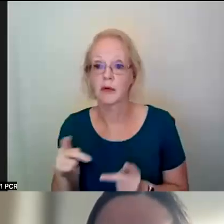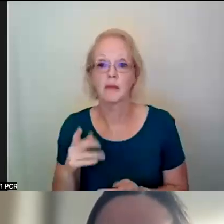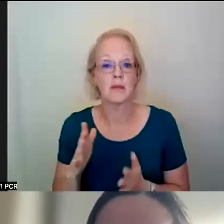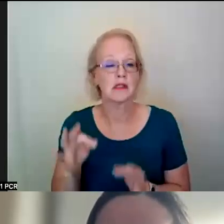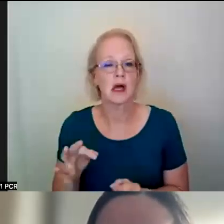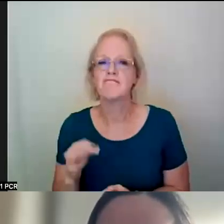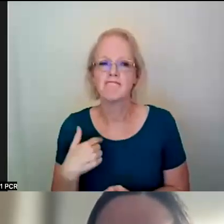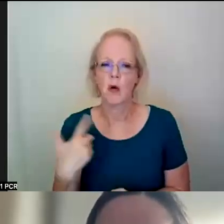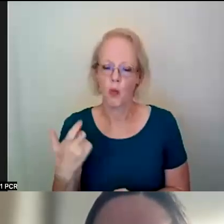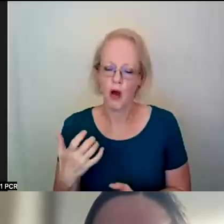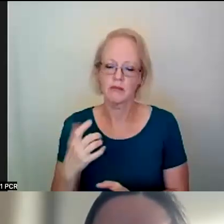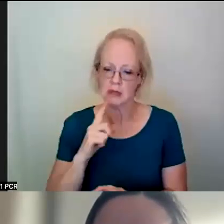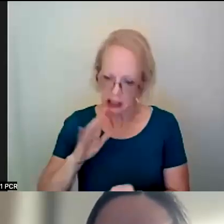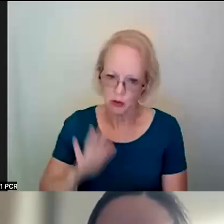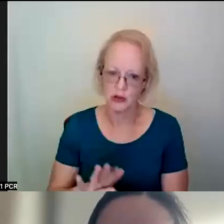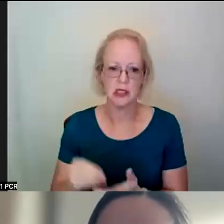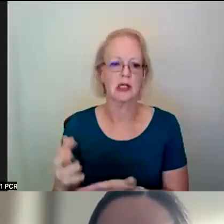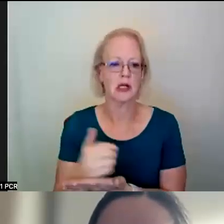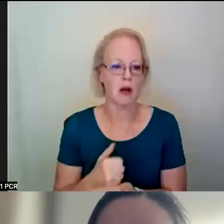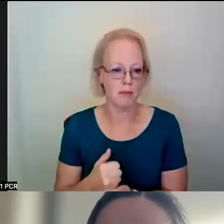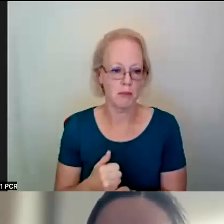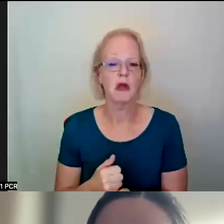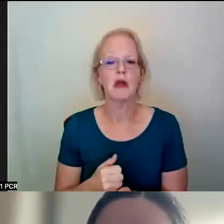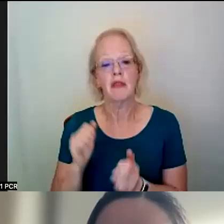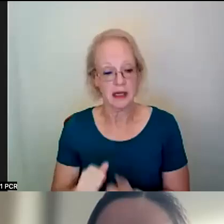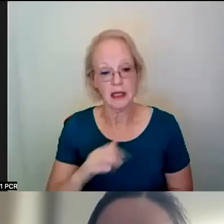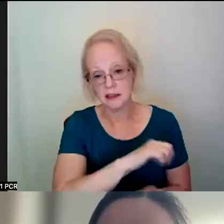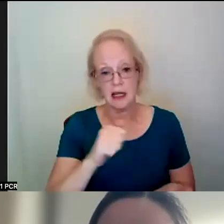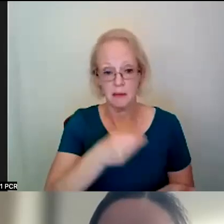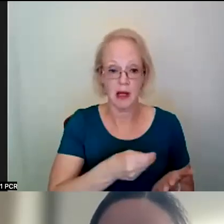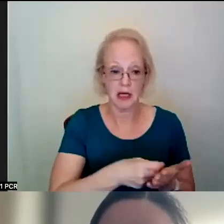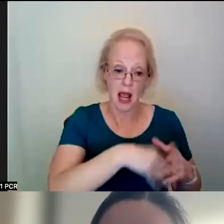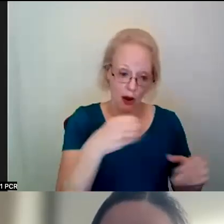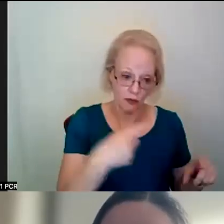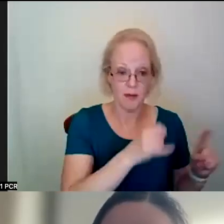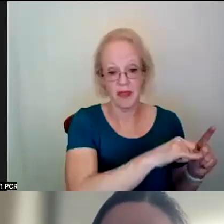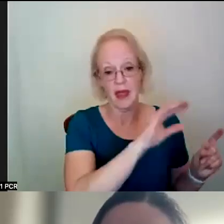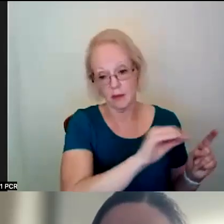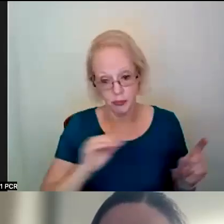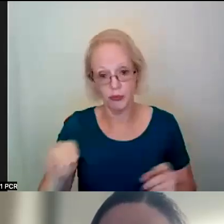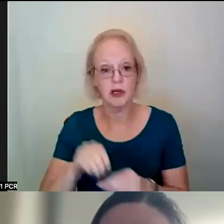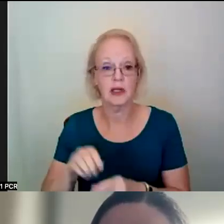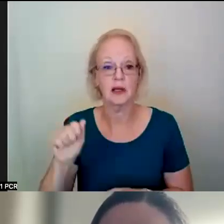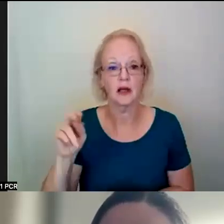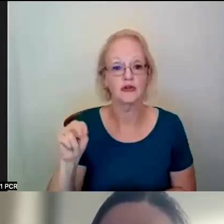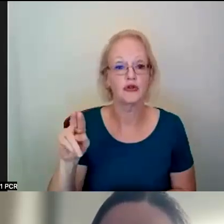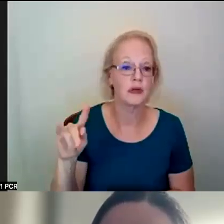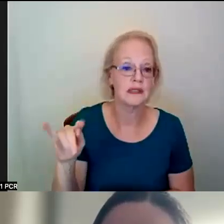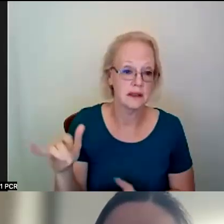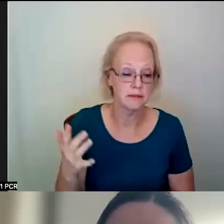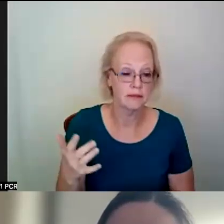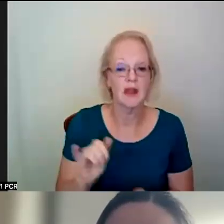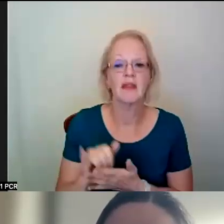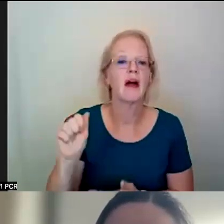guarantee income, they could pull money out of that and put it into an annuity of some kind or another that guarantees that they